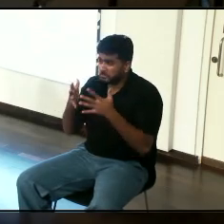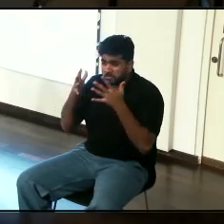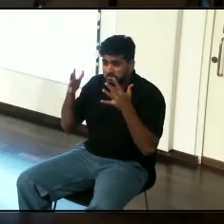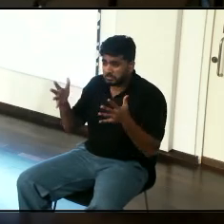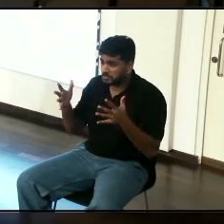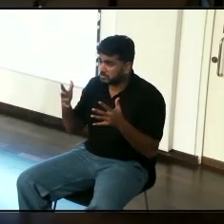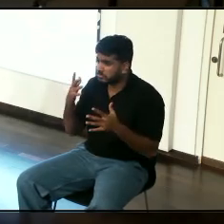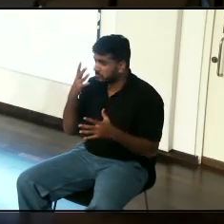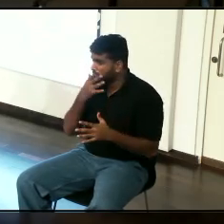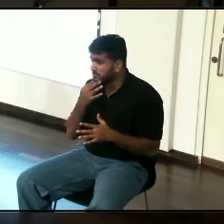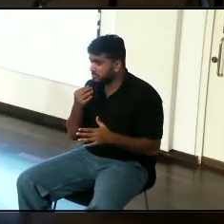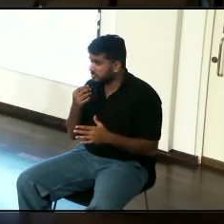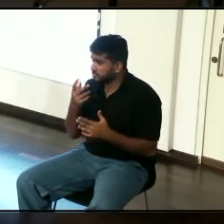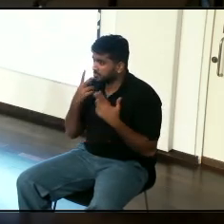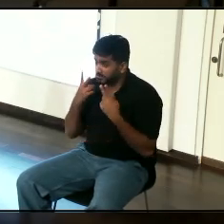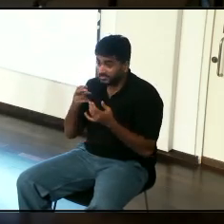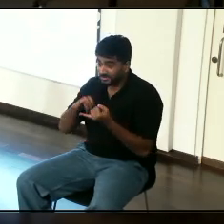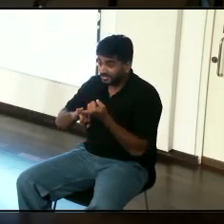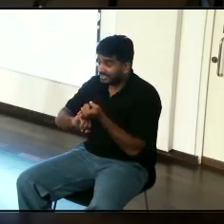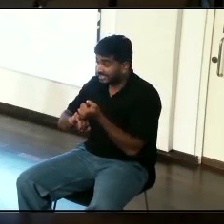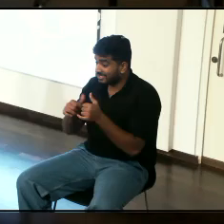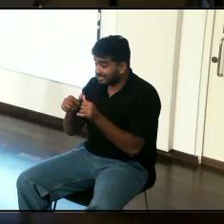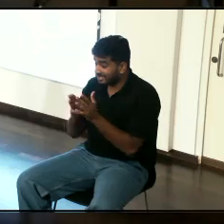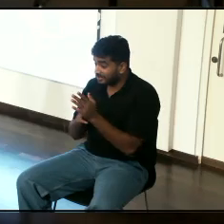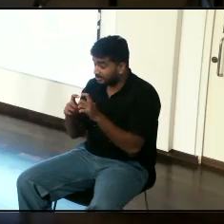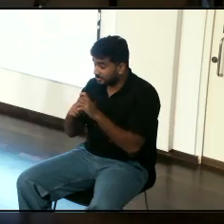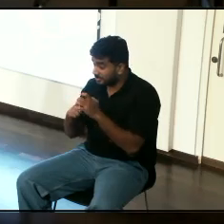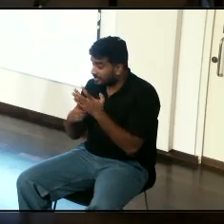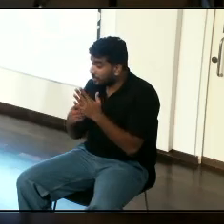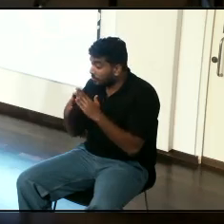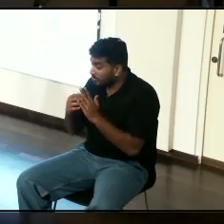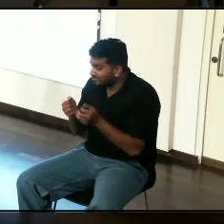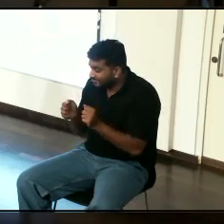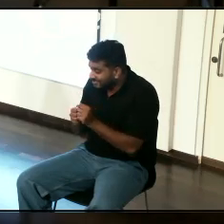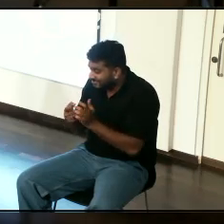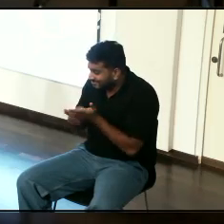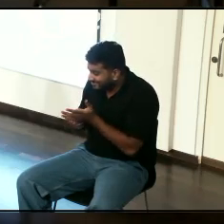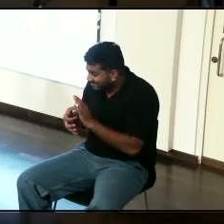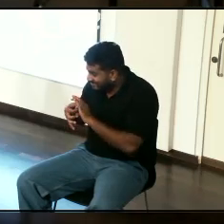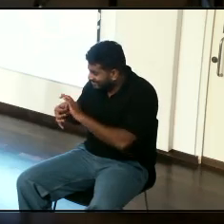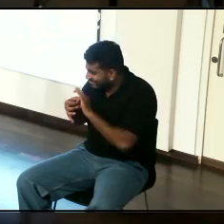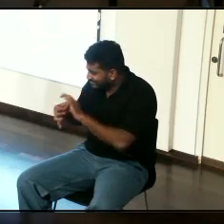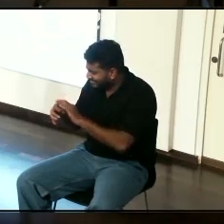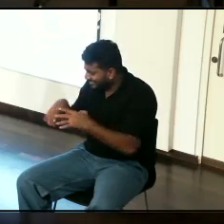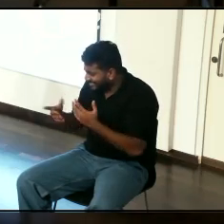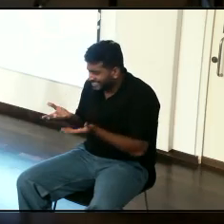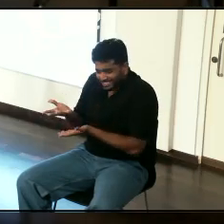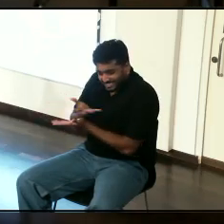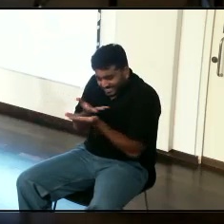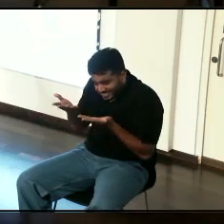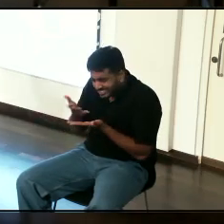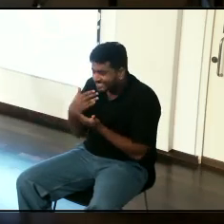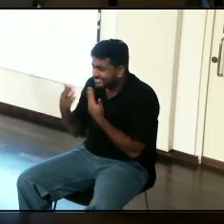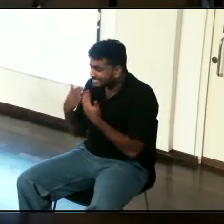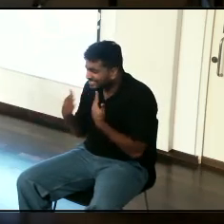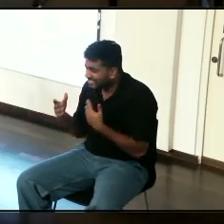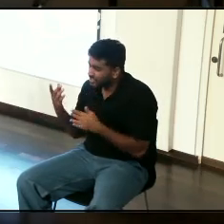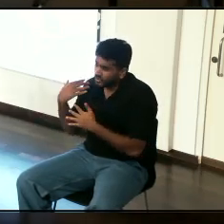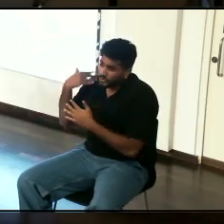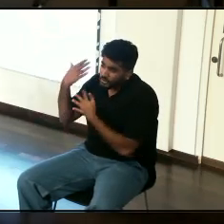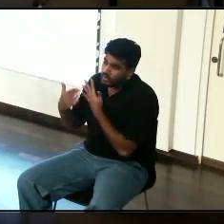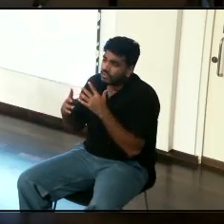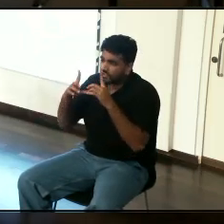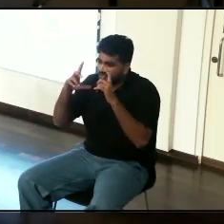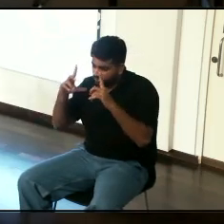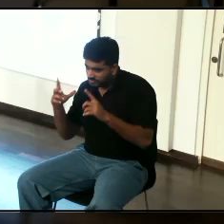that. And we, like Samira said, developed relationships with the homeowners where we would sit and chat with them over glasses of porto or